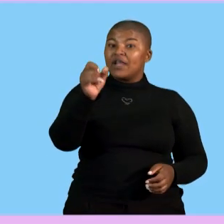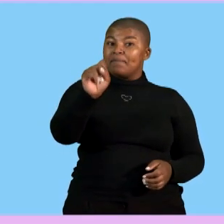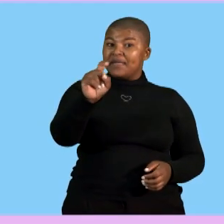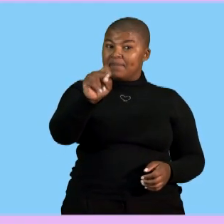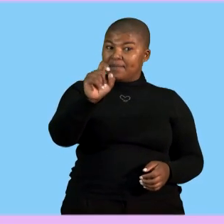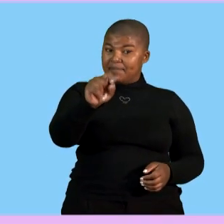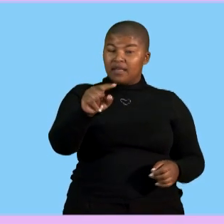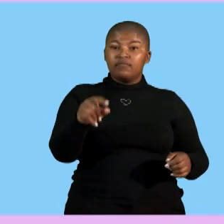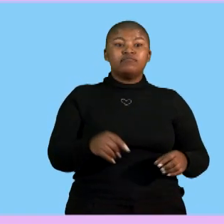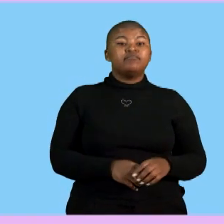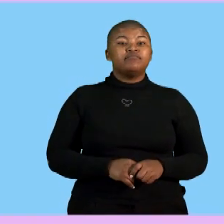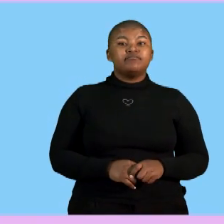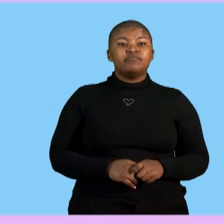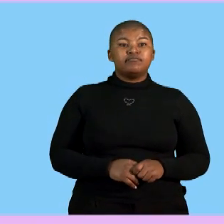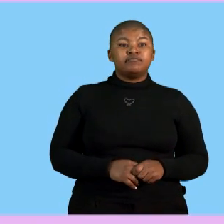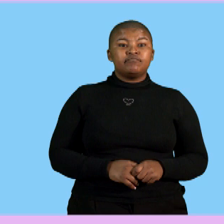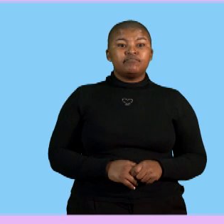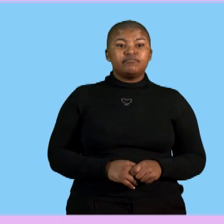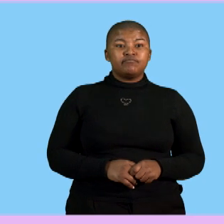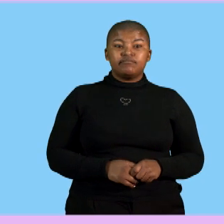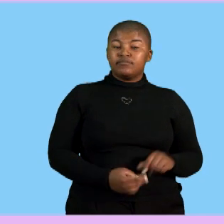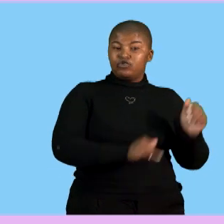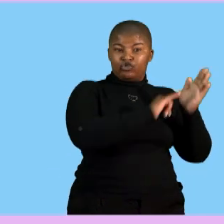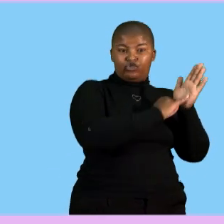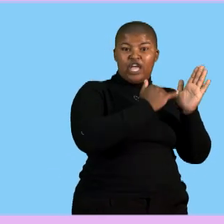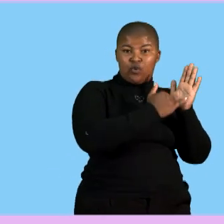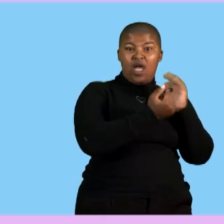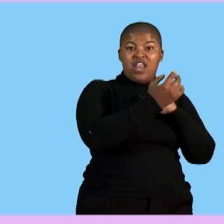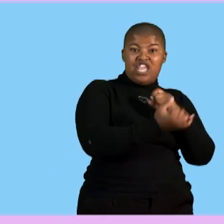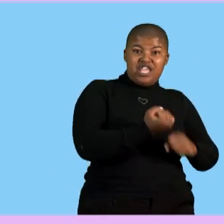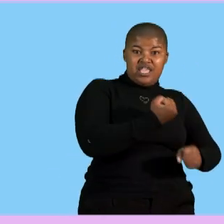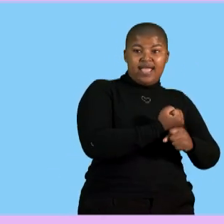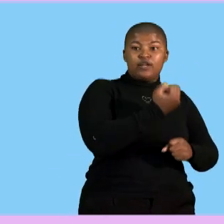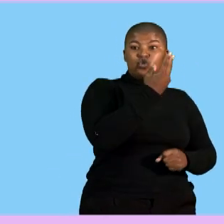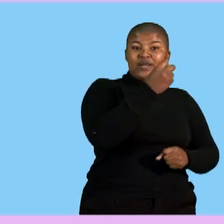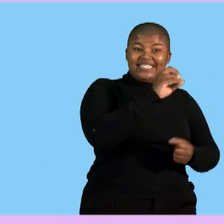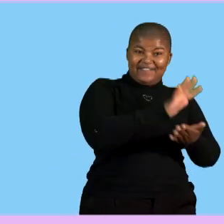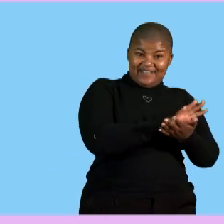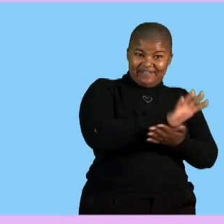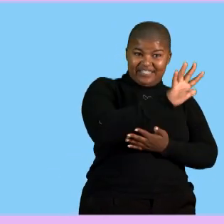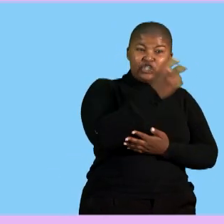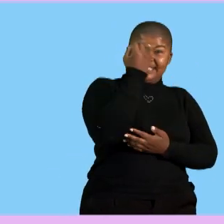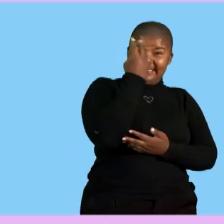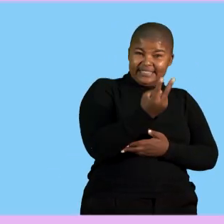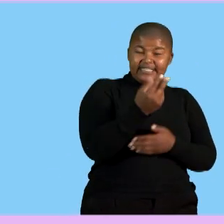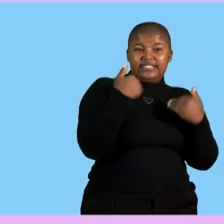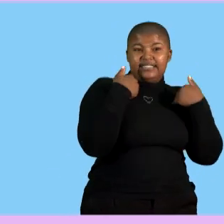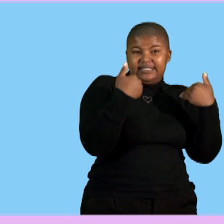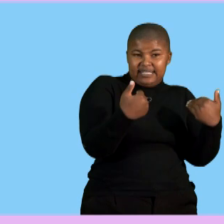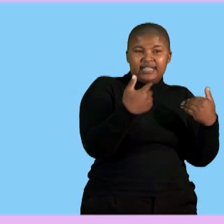question, you can see that in January 2015, we started with a price